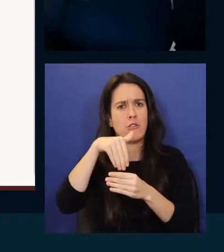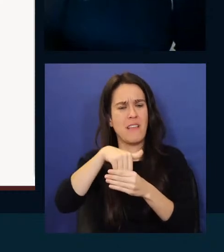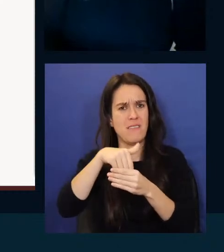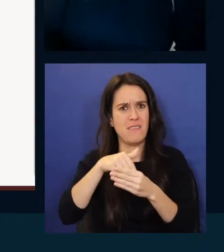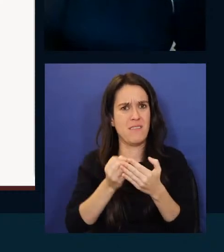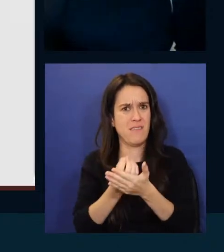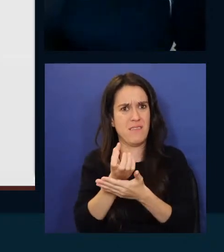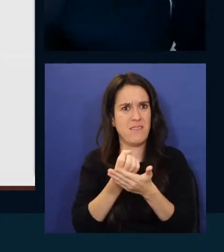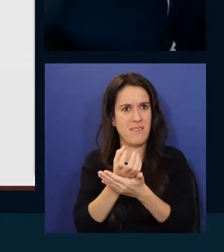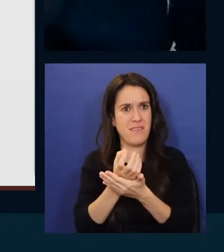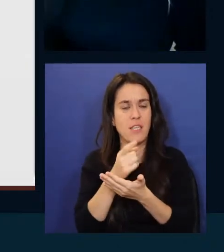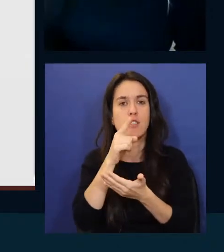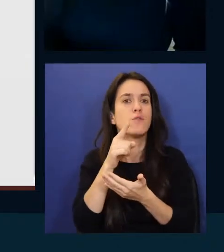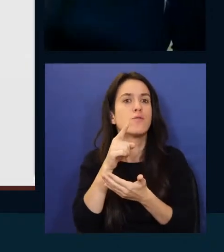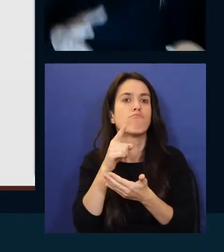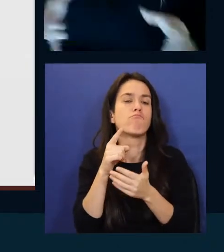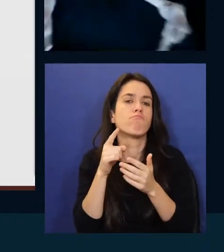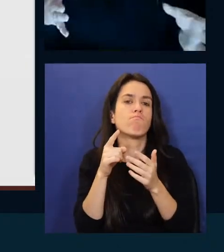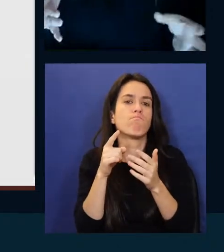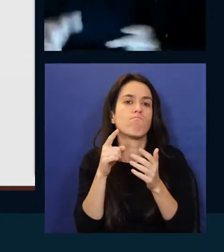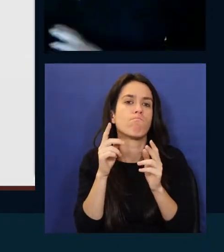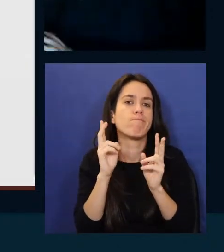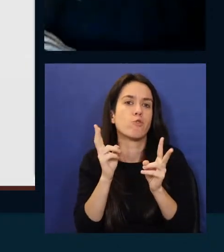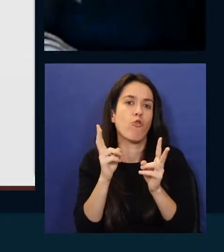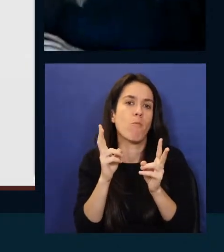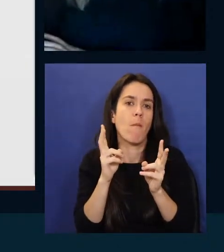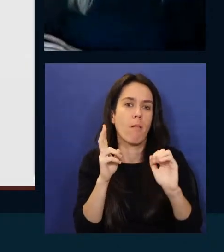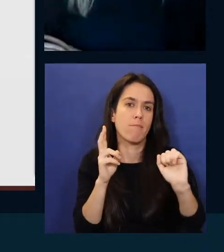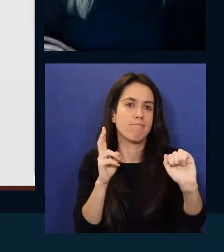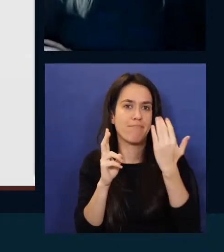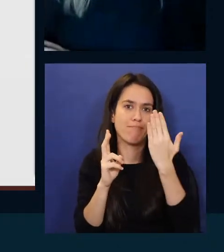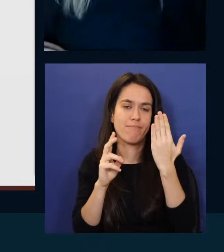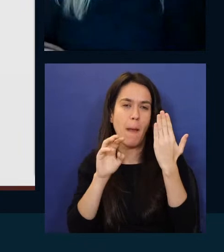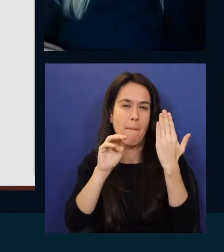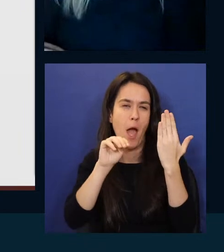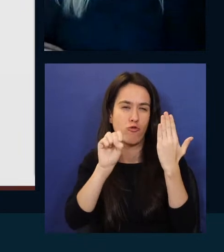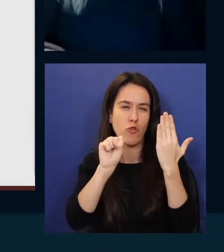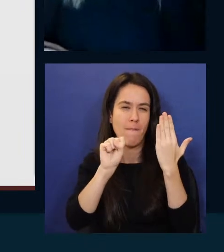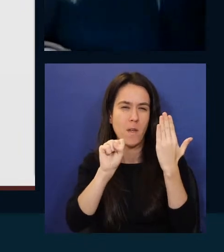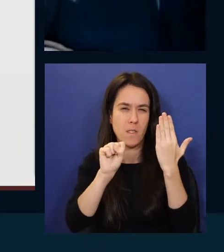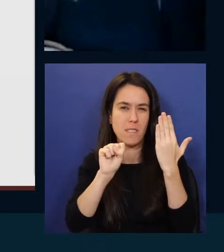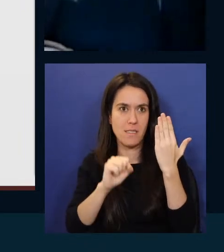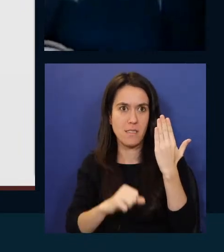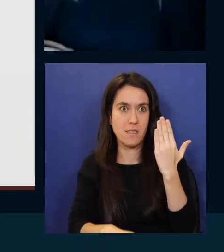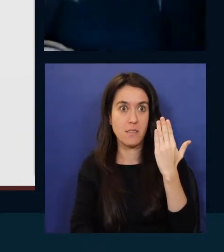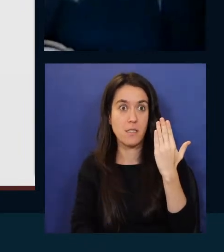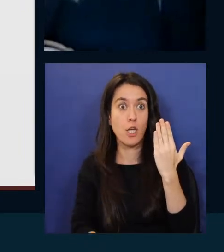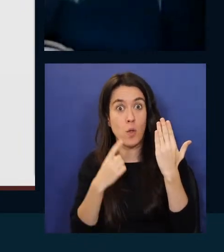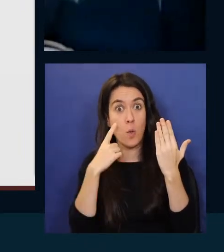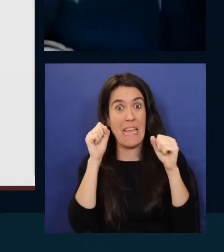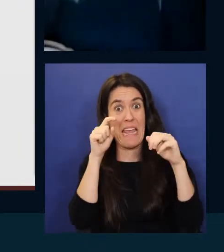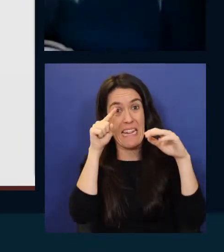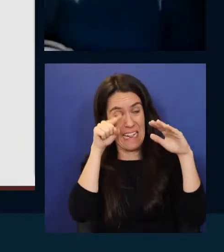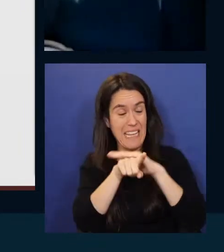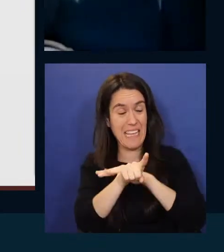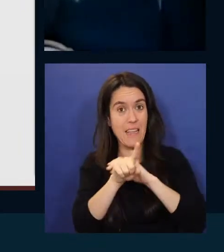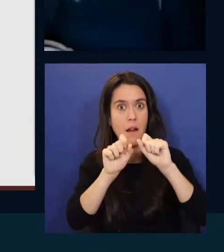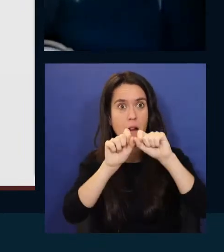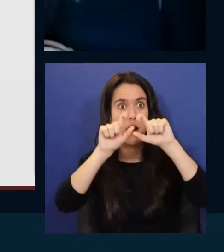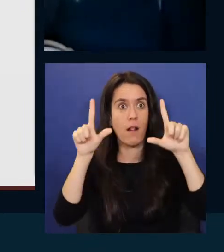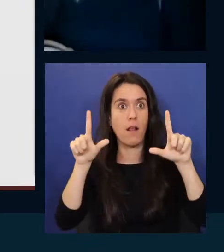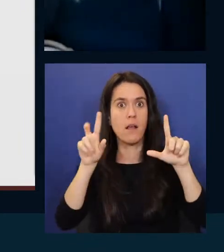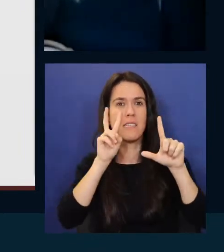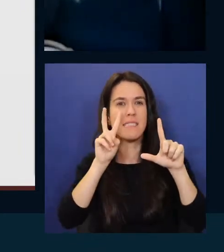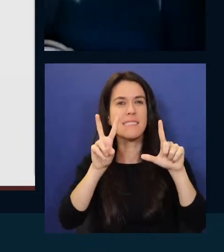is the default Microsoft ones, so not the personalized ones. And then, of course, you can go in and see